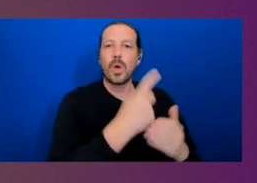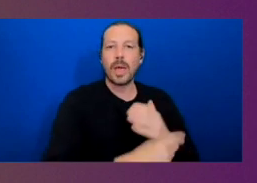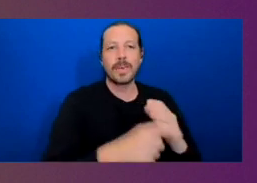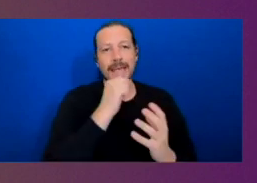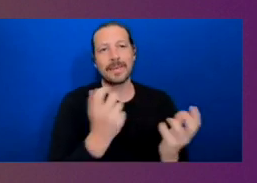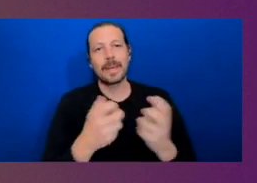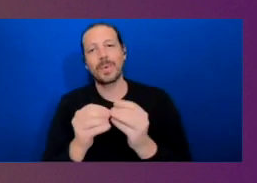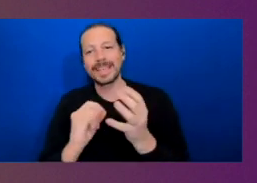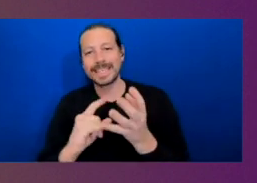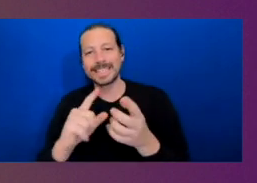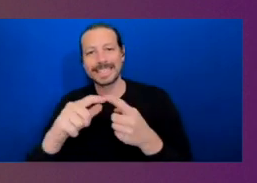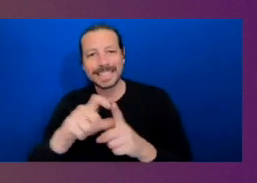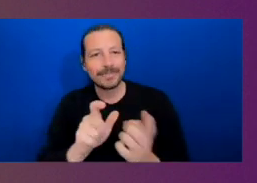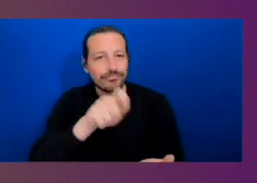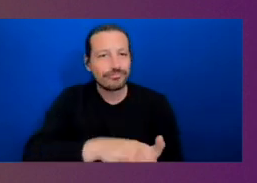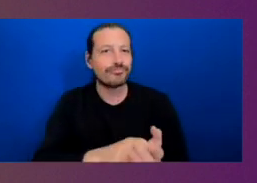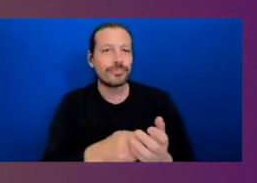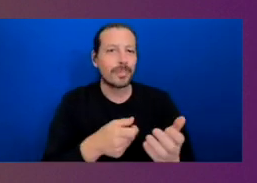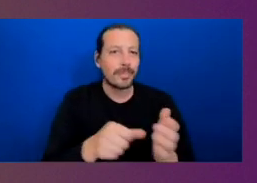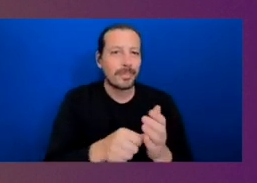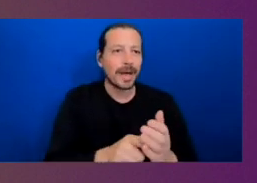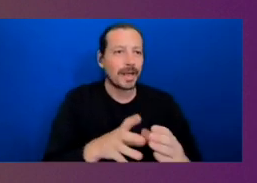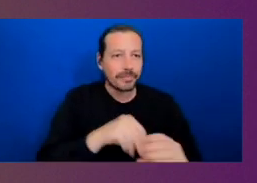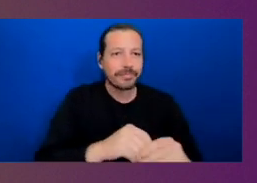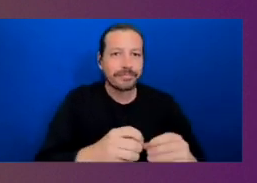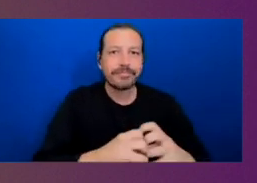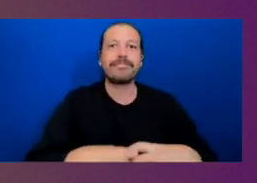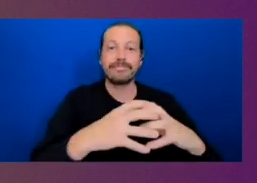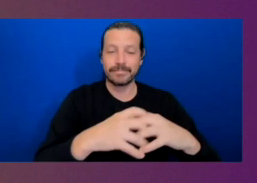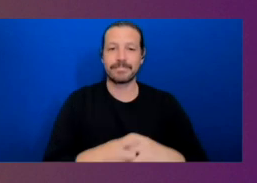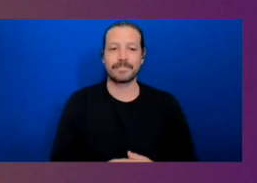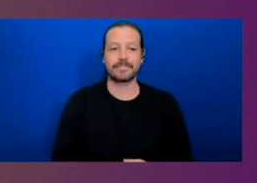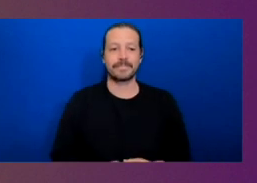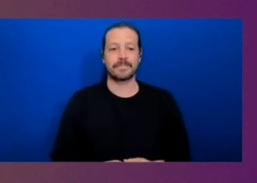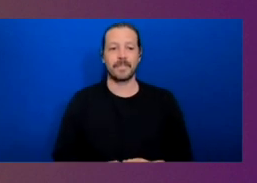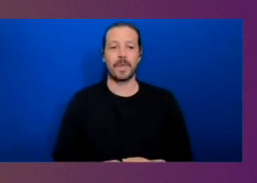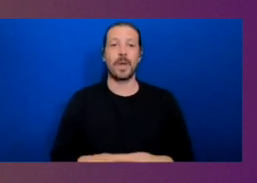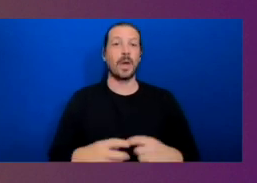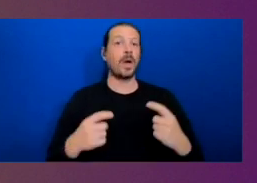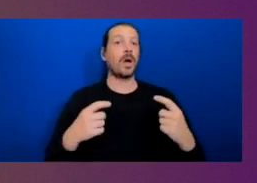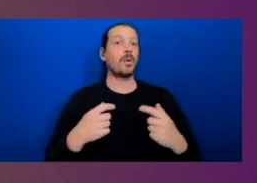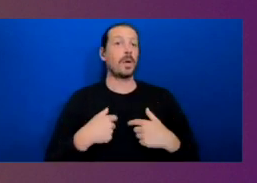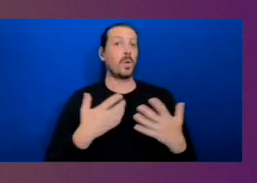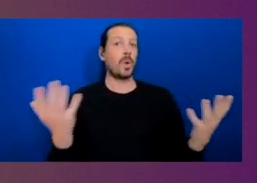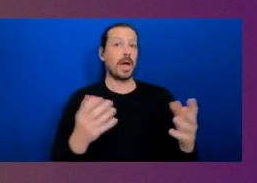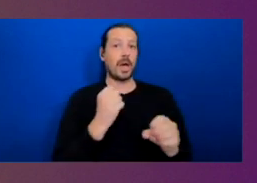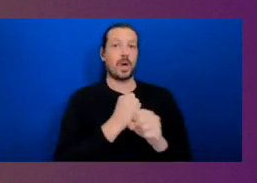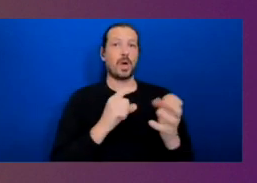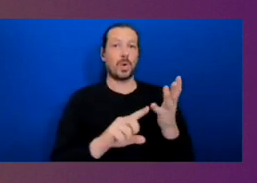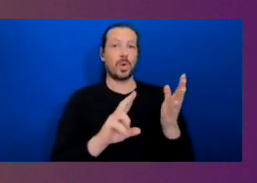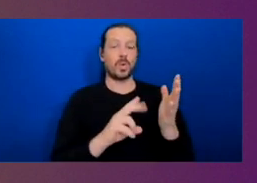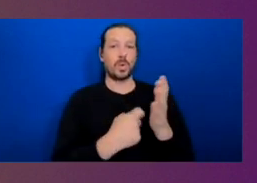their startups. I want to acknowledge that I am talking to you on Guringai land, and this